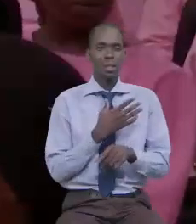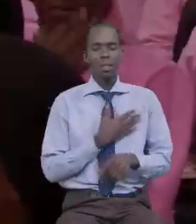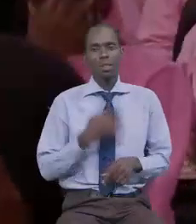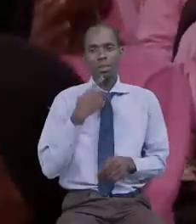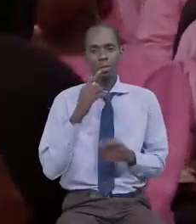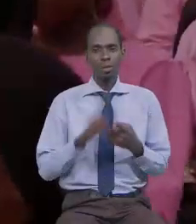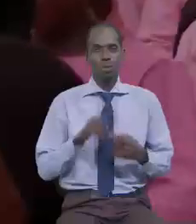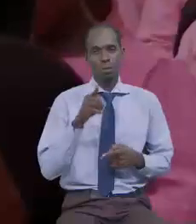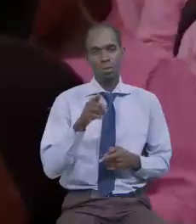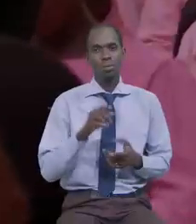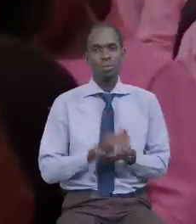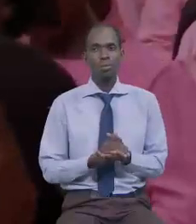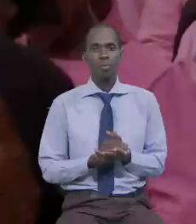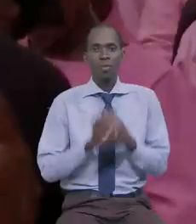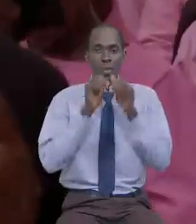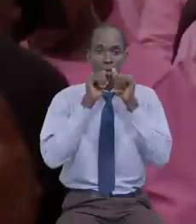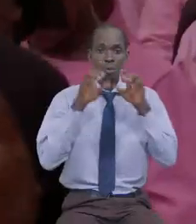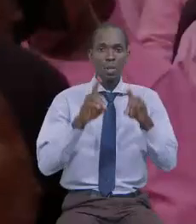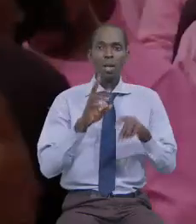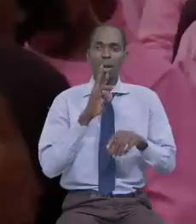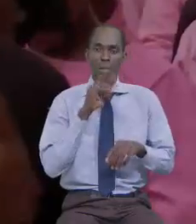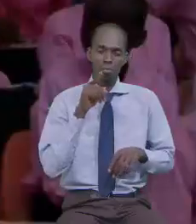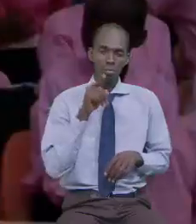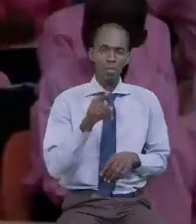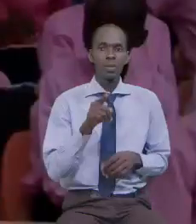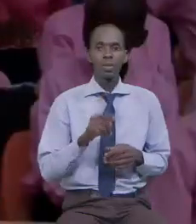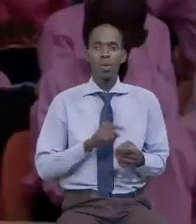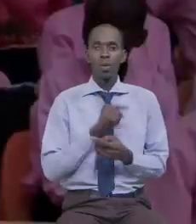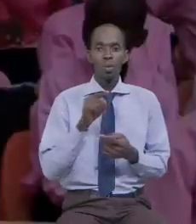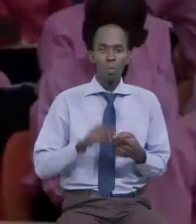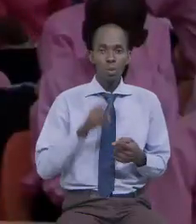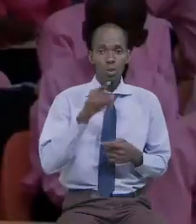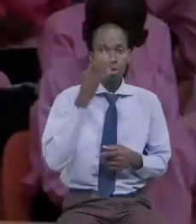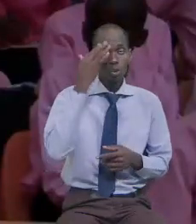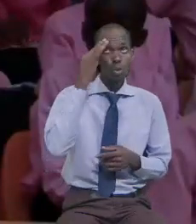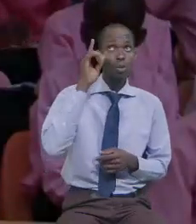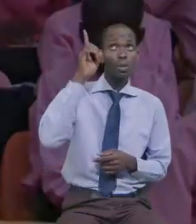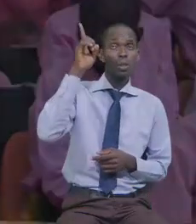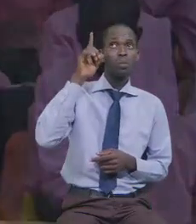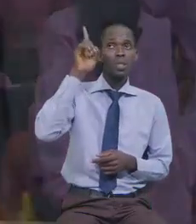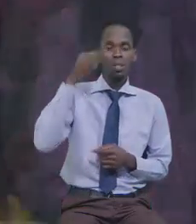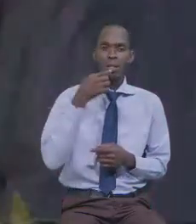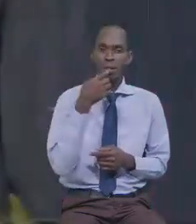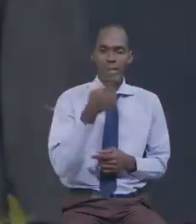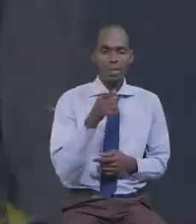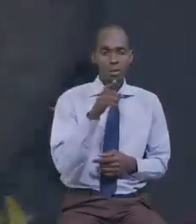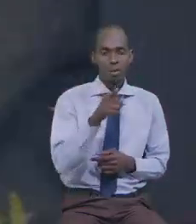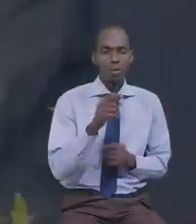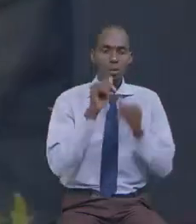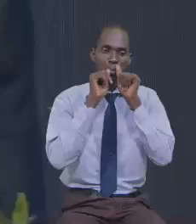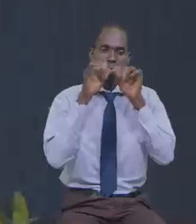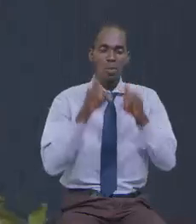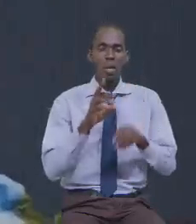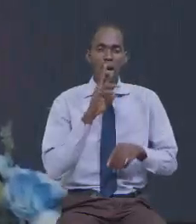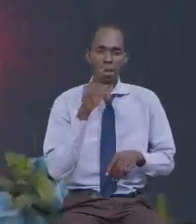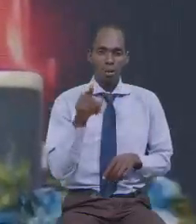him, blessed art thou. When you know him, he tells you, blessed art thou. When